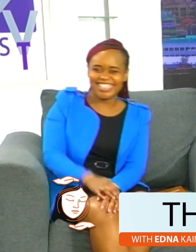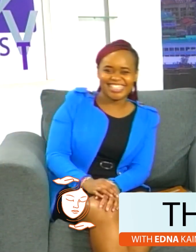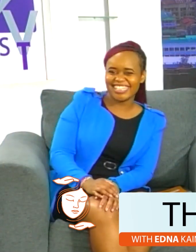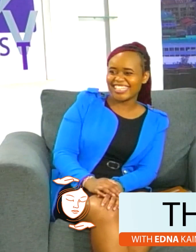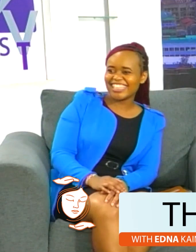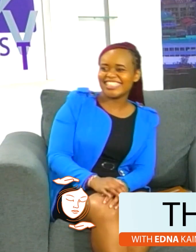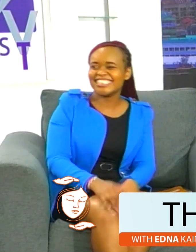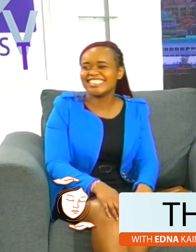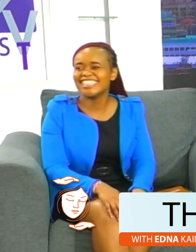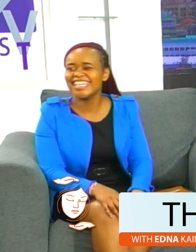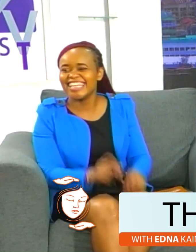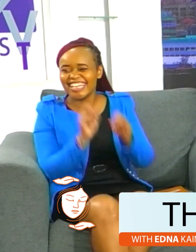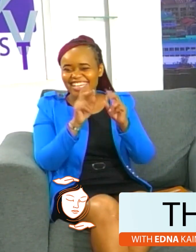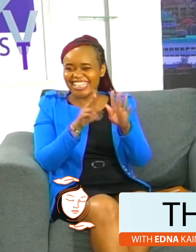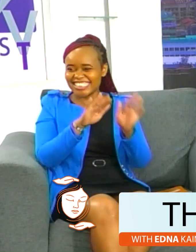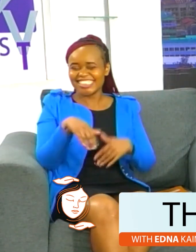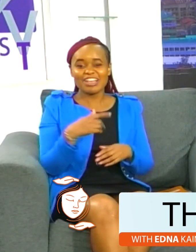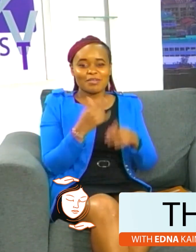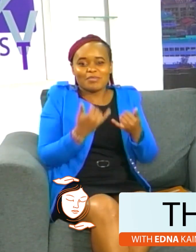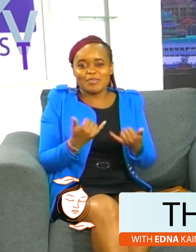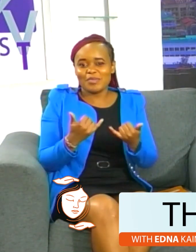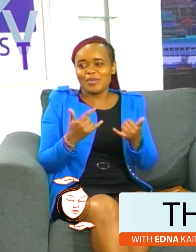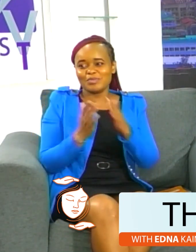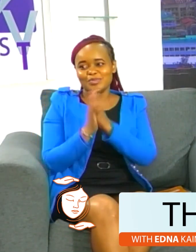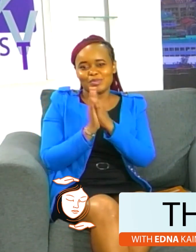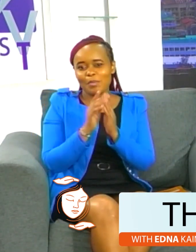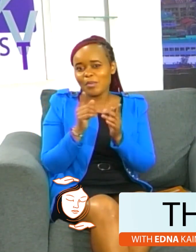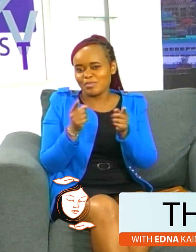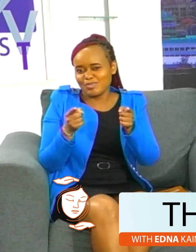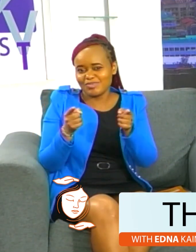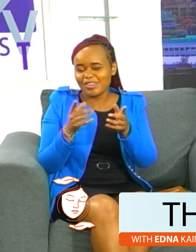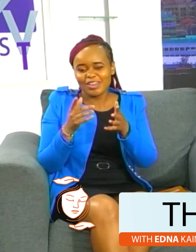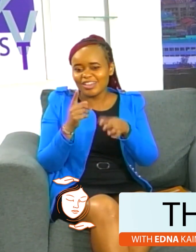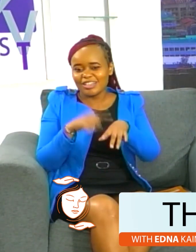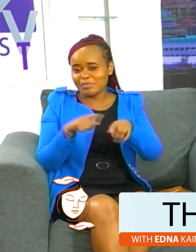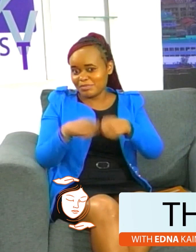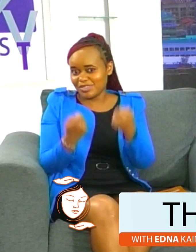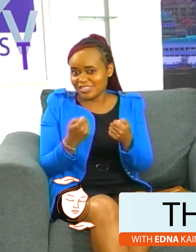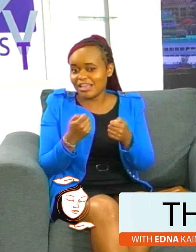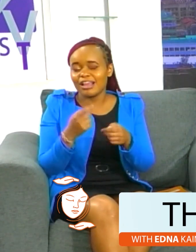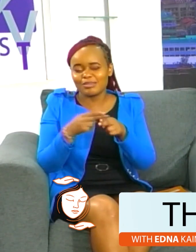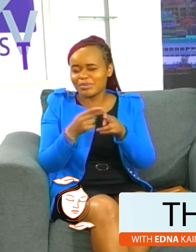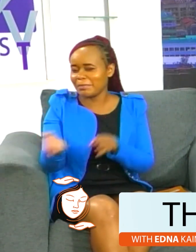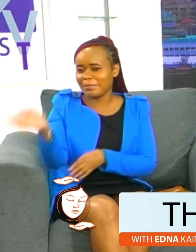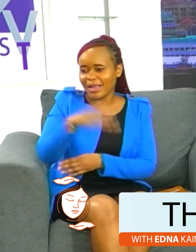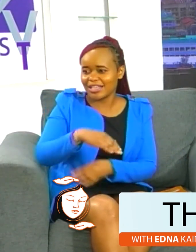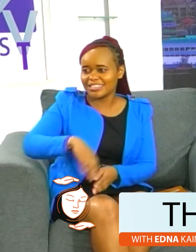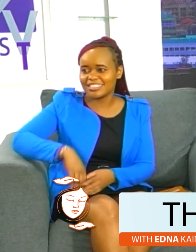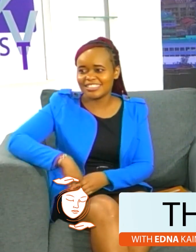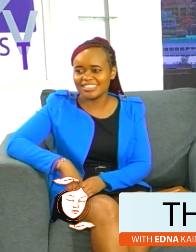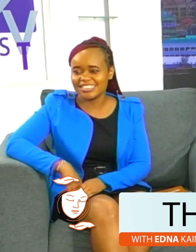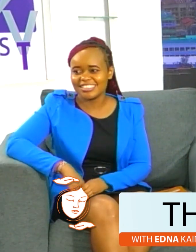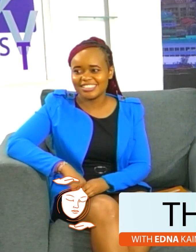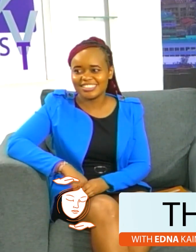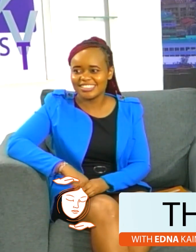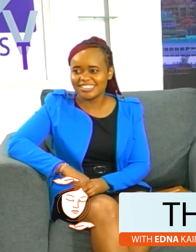Now you'll become so rich probably. Okay, now that aside, we can have a short break and